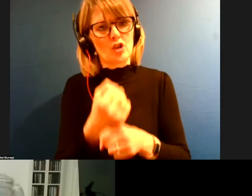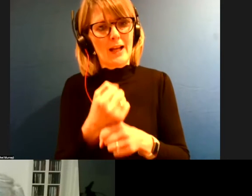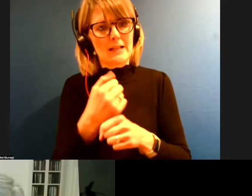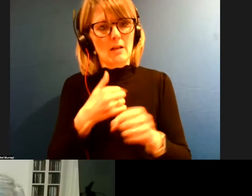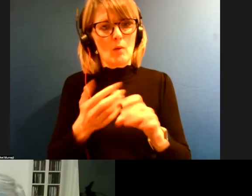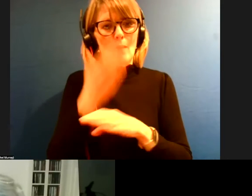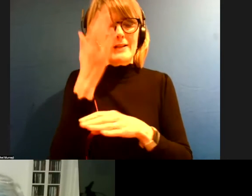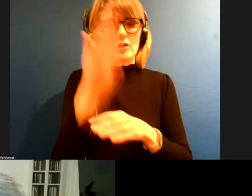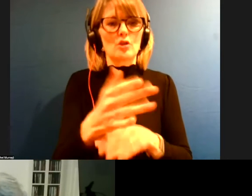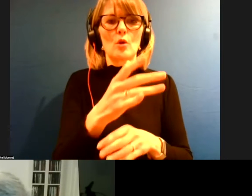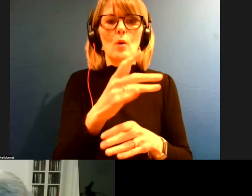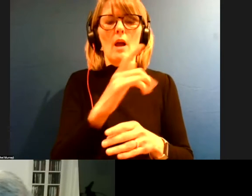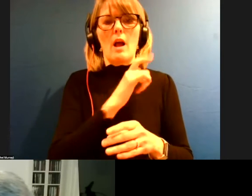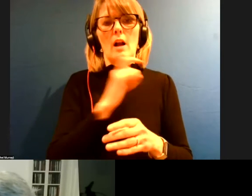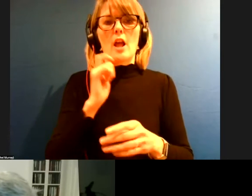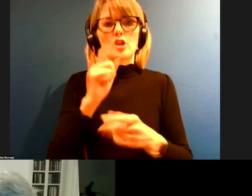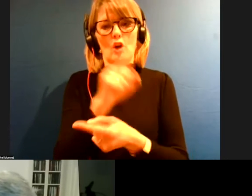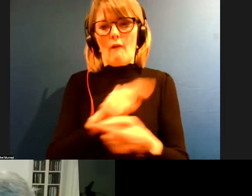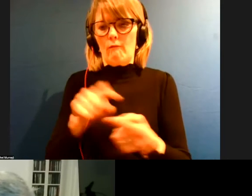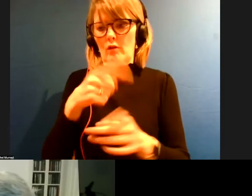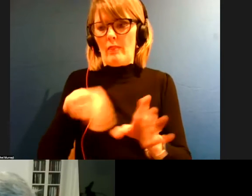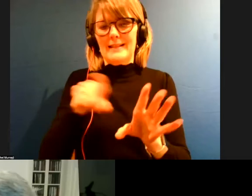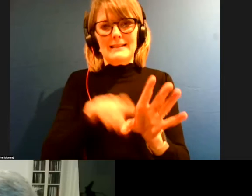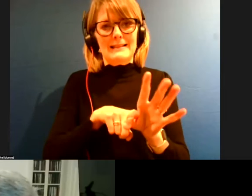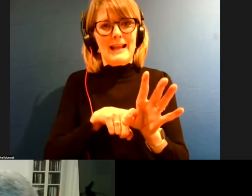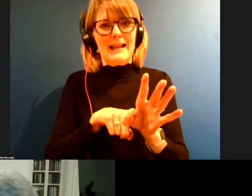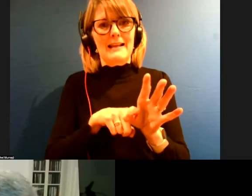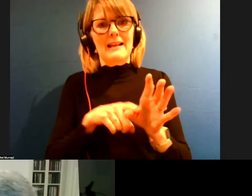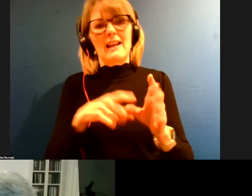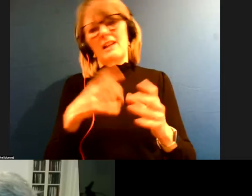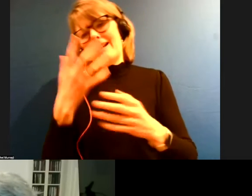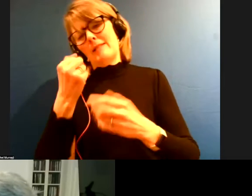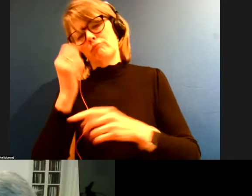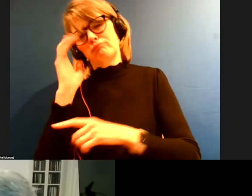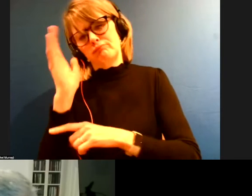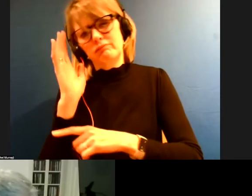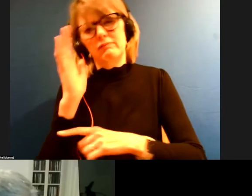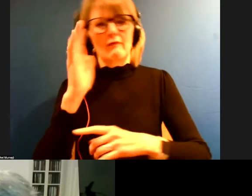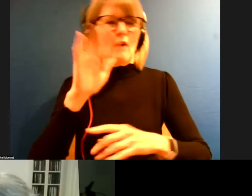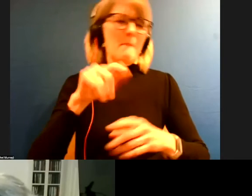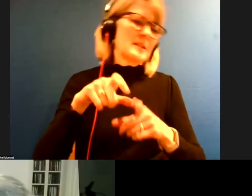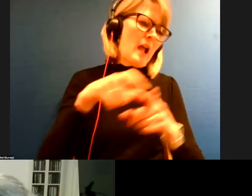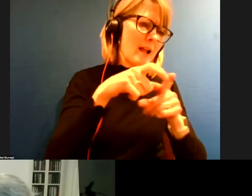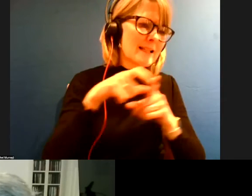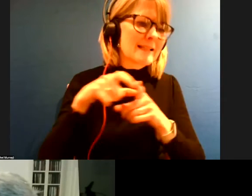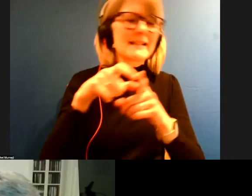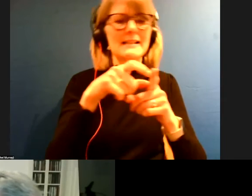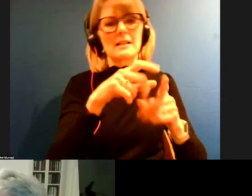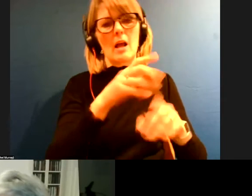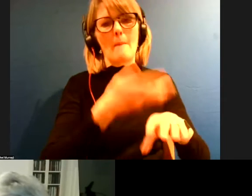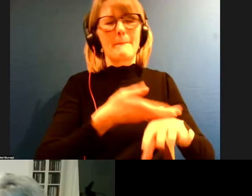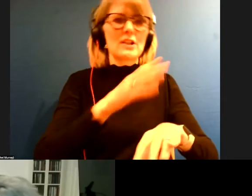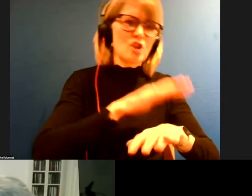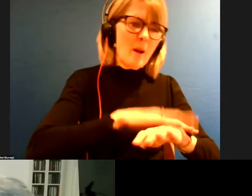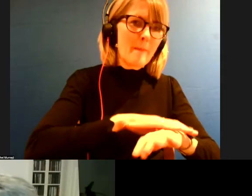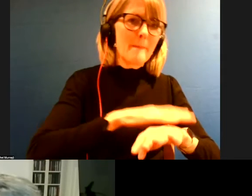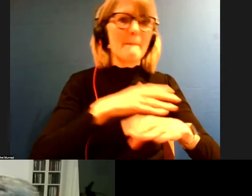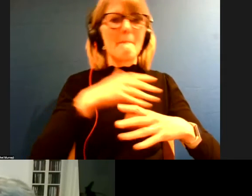this year. The conference was built around set-piece talks by diocesan bishop and selected speakers, a bit